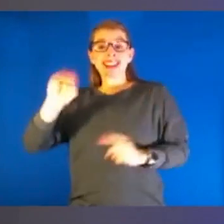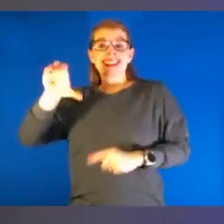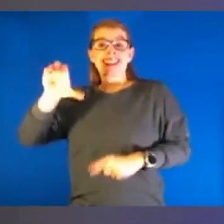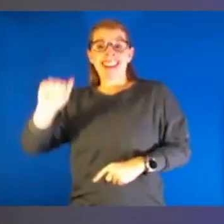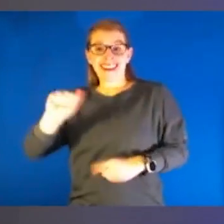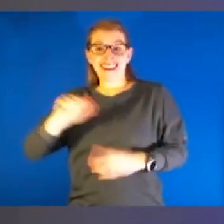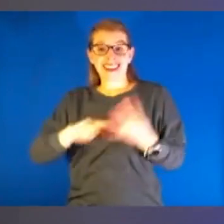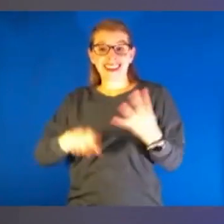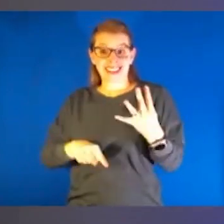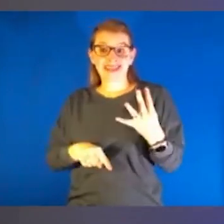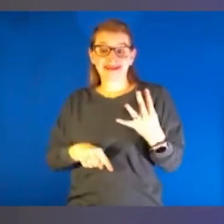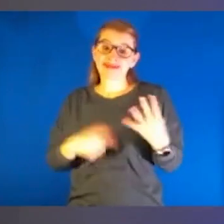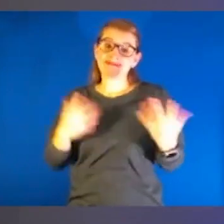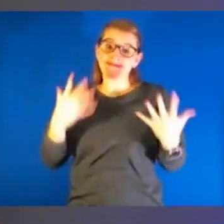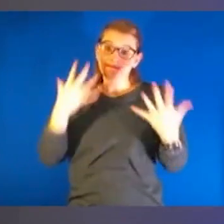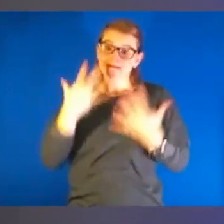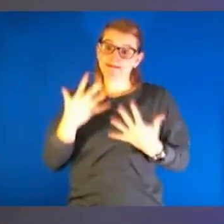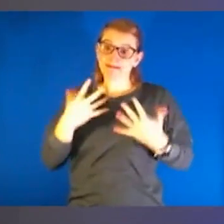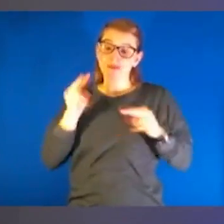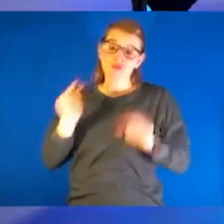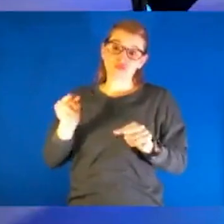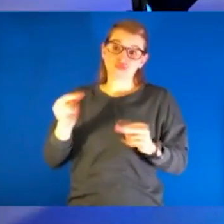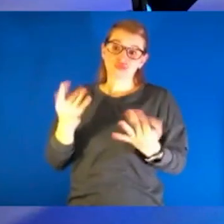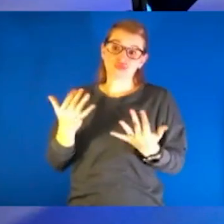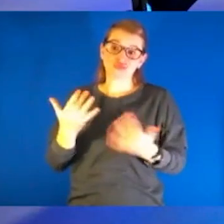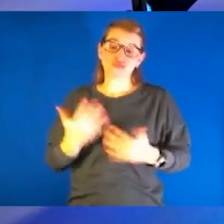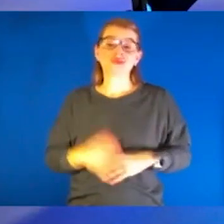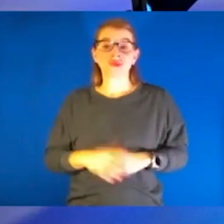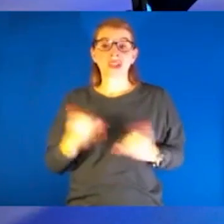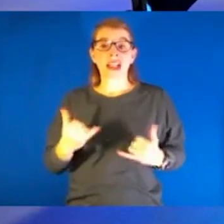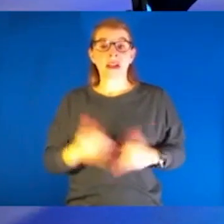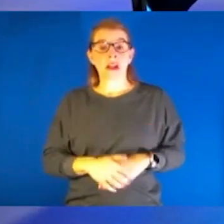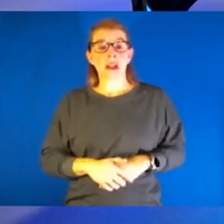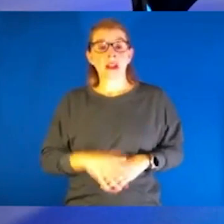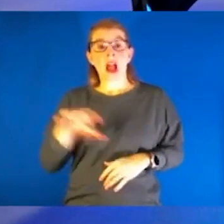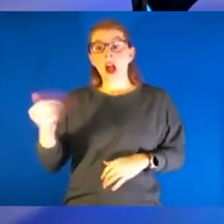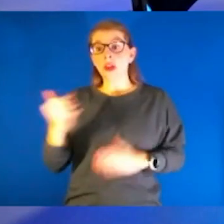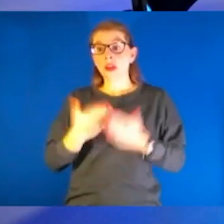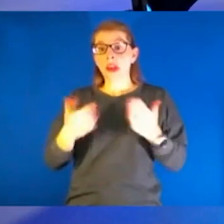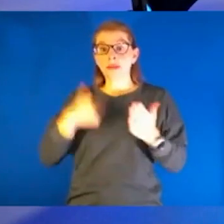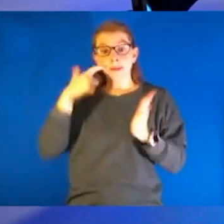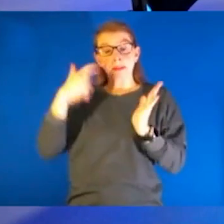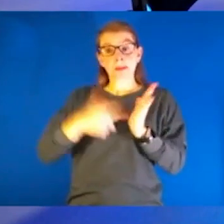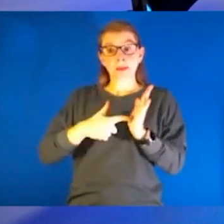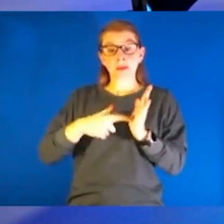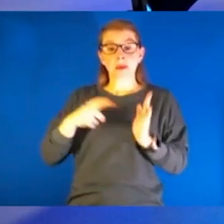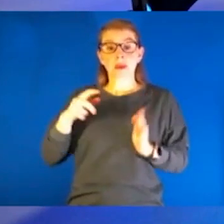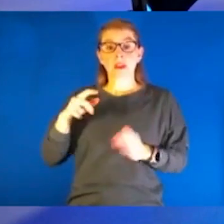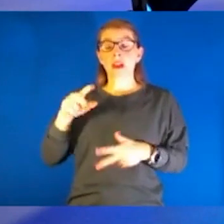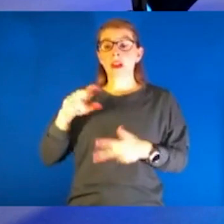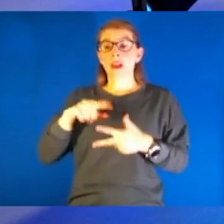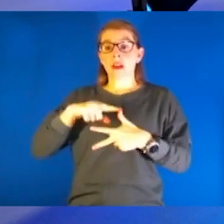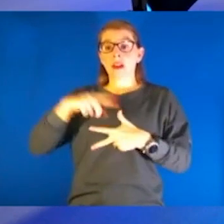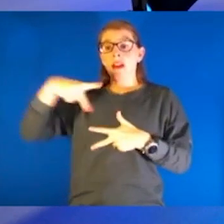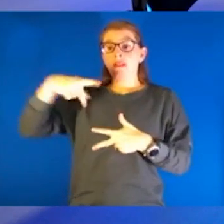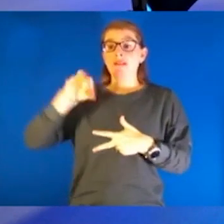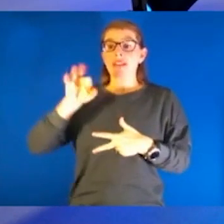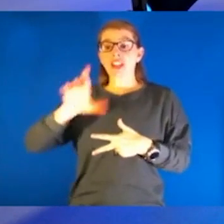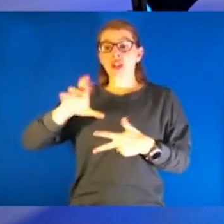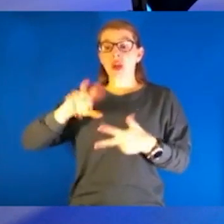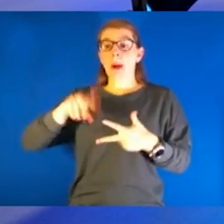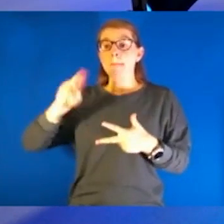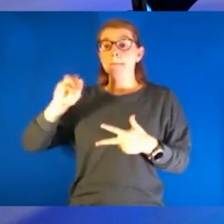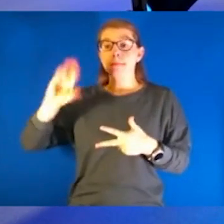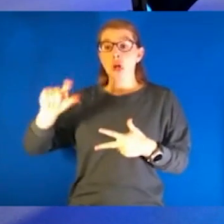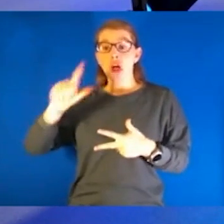point, unfortunately, it's watchful waiting. It is, I think. And the other thing I was noticing is that Pfizer and Merck seem to be indicating that their new pills they thought would still